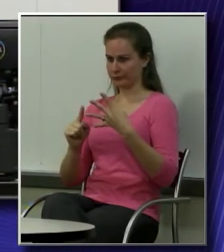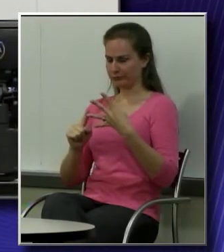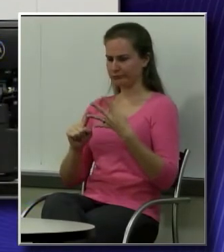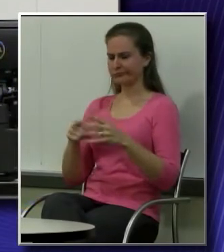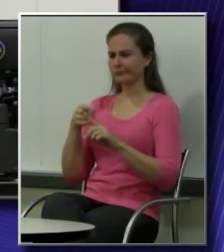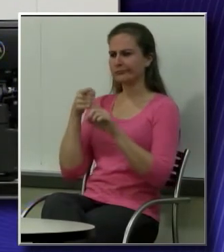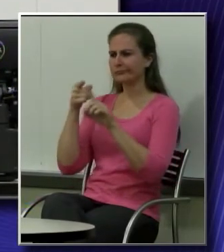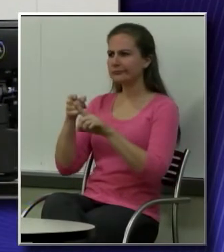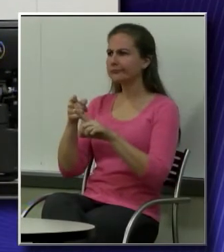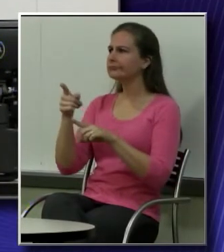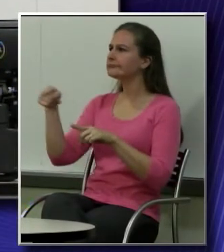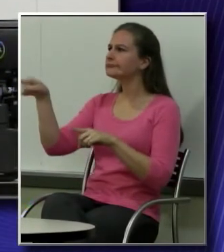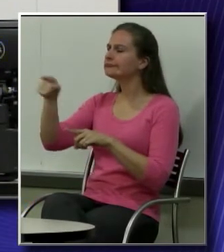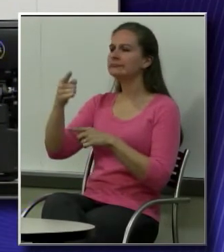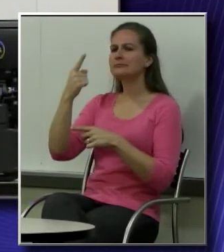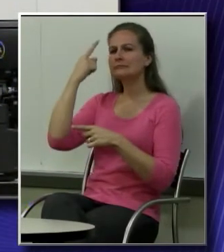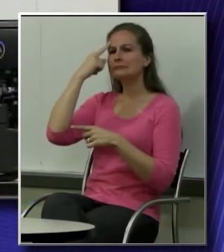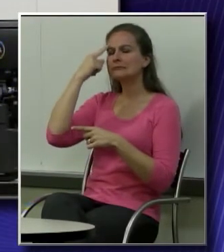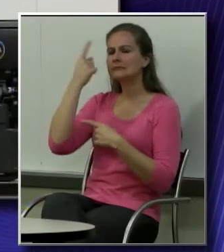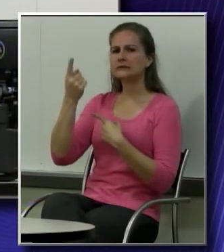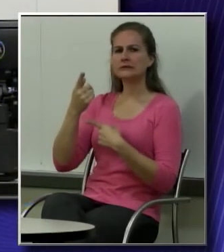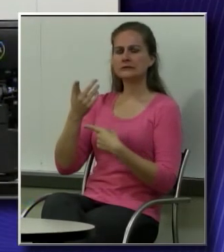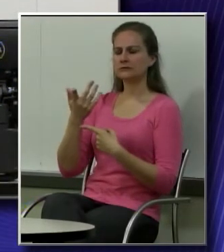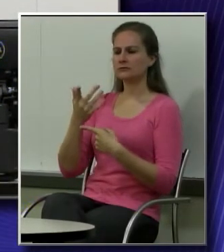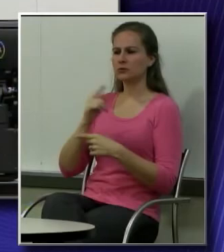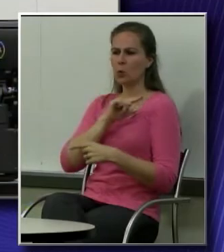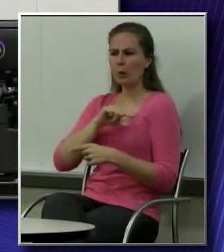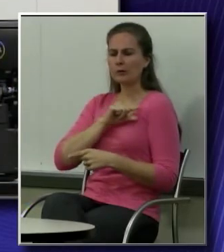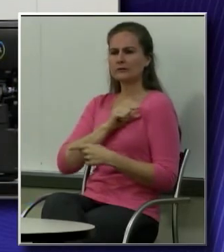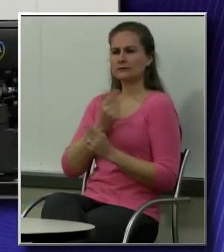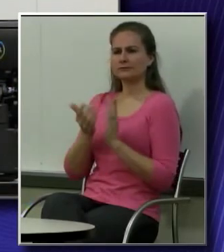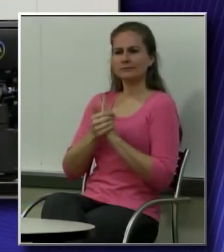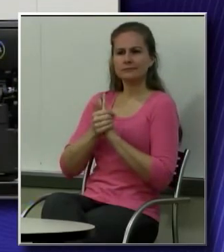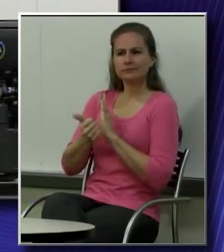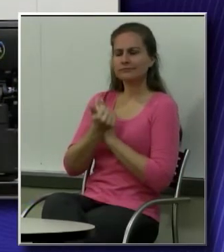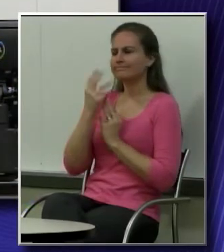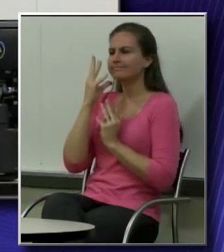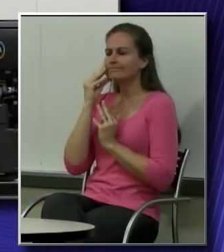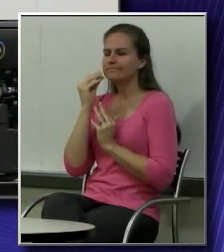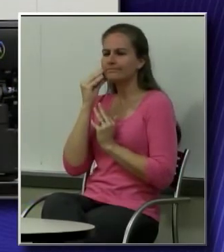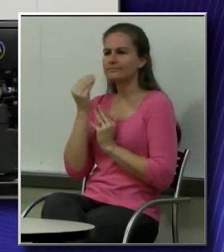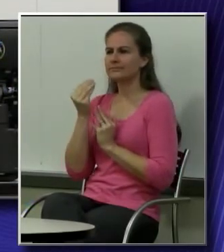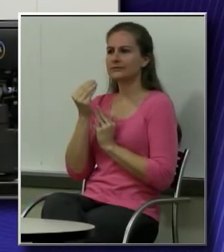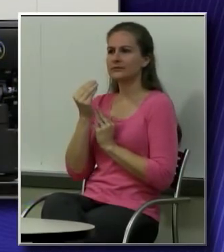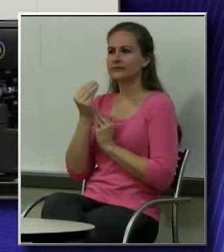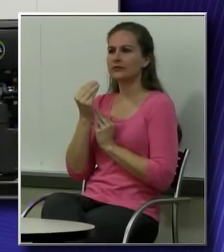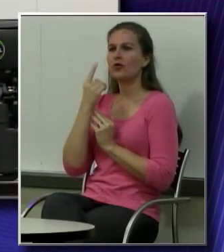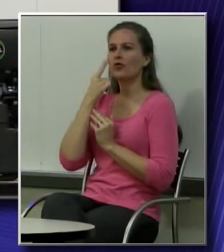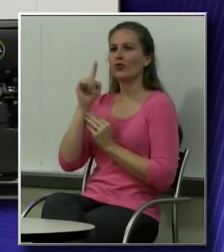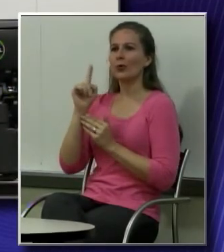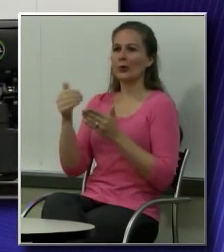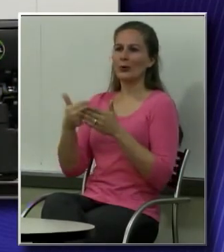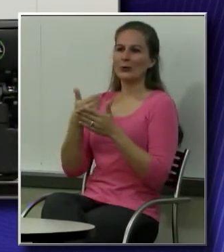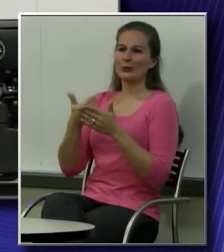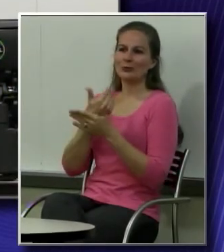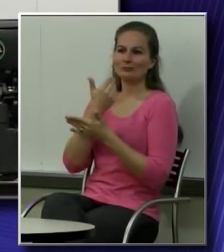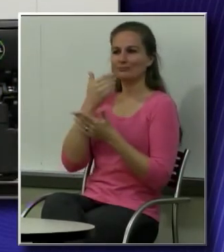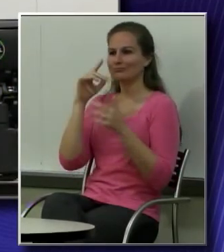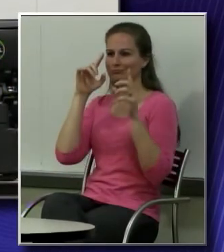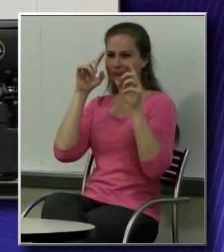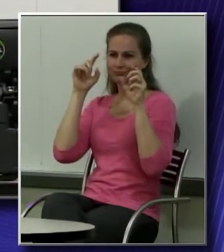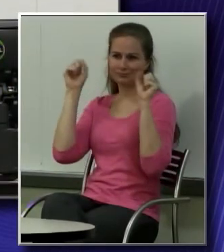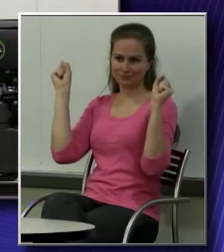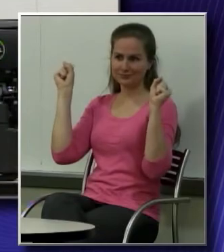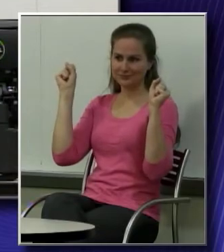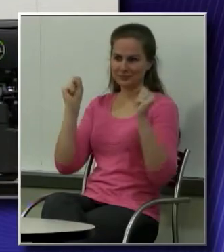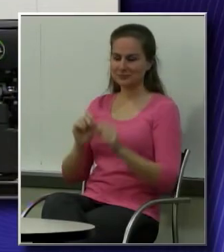public input on the qualities, skills, and experience desired in candidates for the